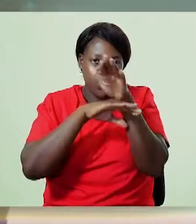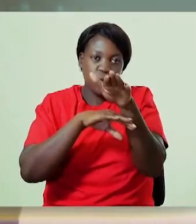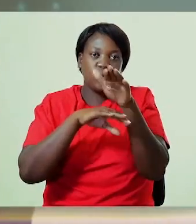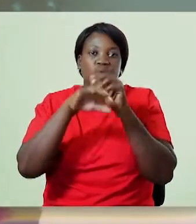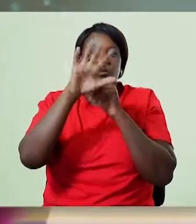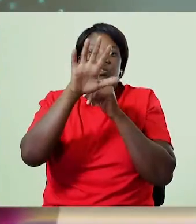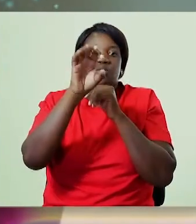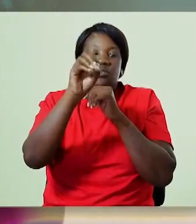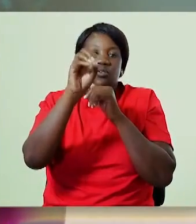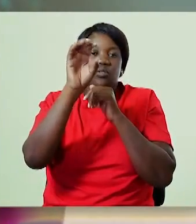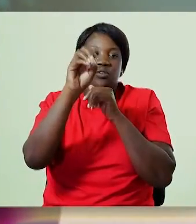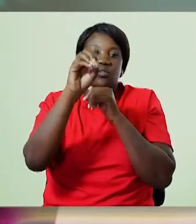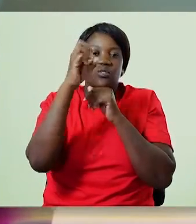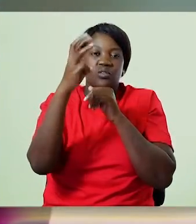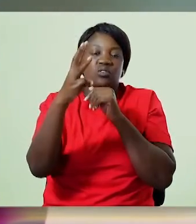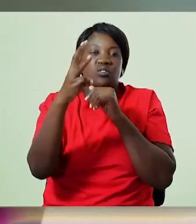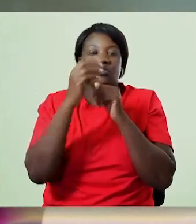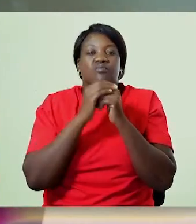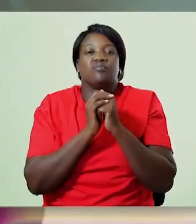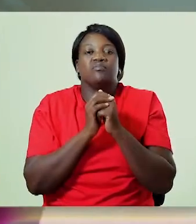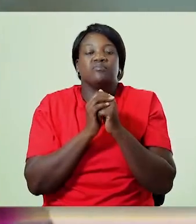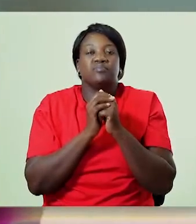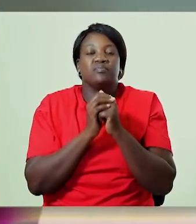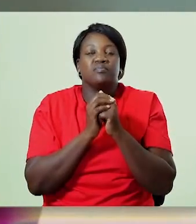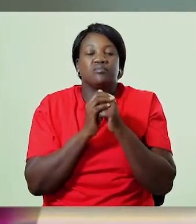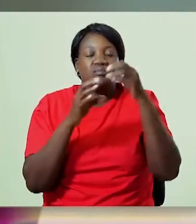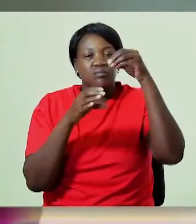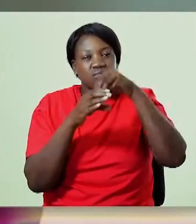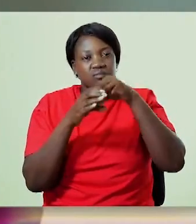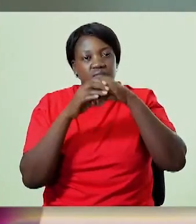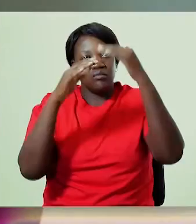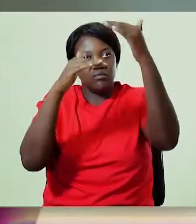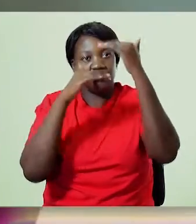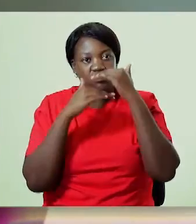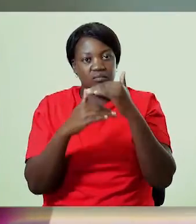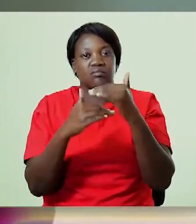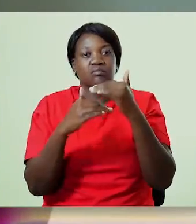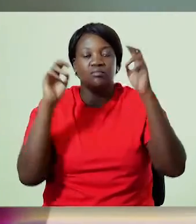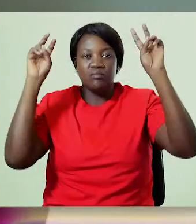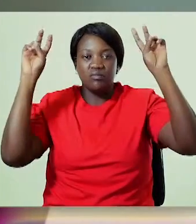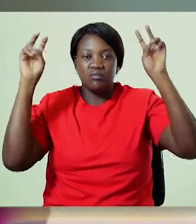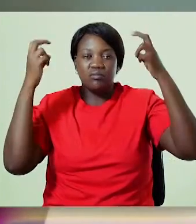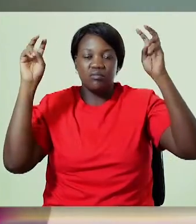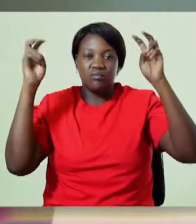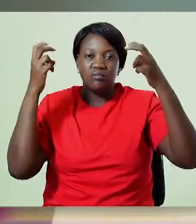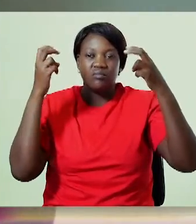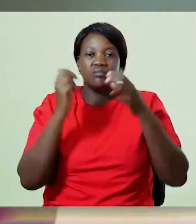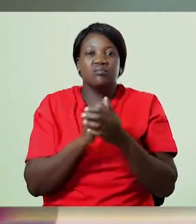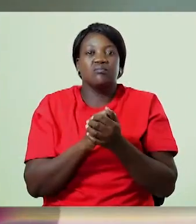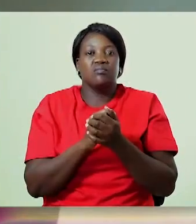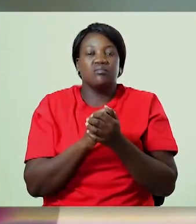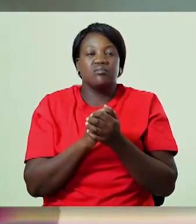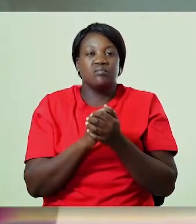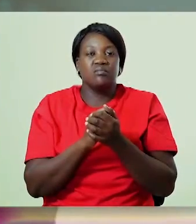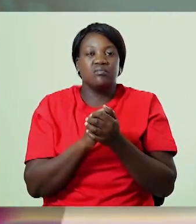SMS to the number 5003. In the message box under the number, write down the keyword for today's program, which